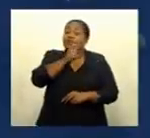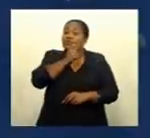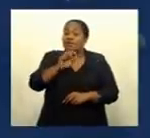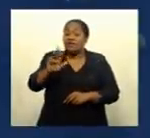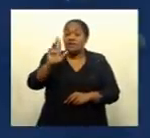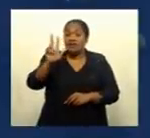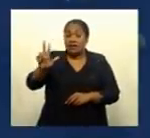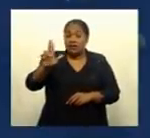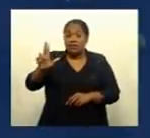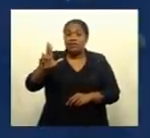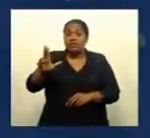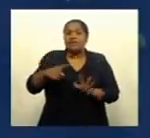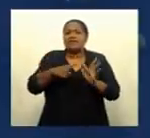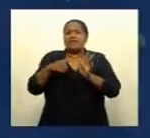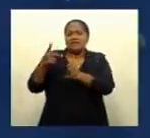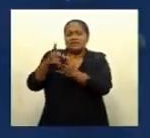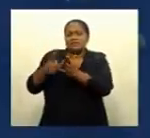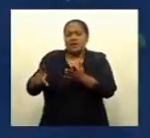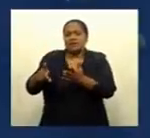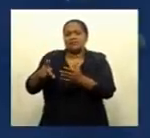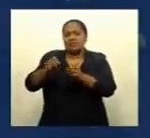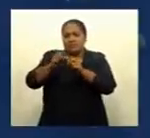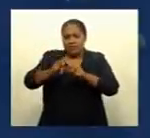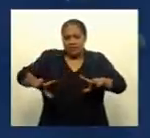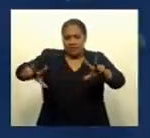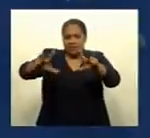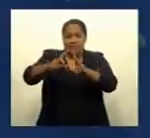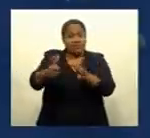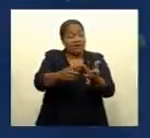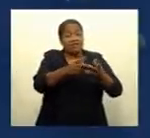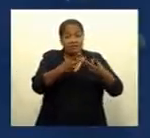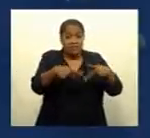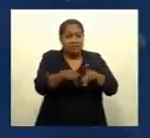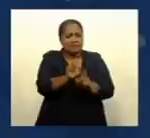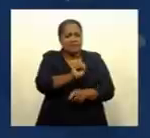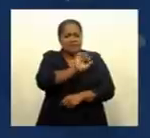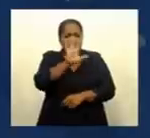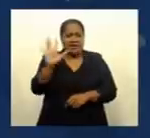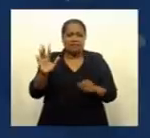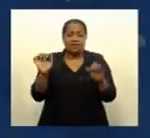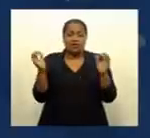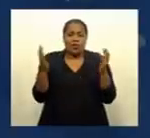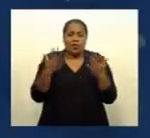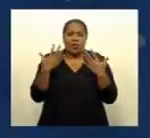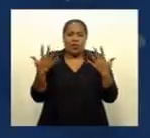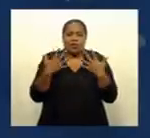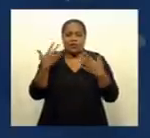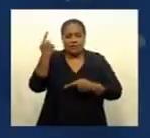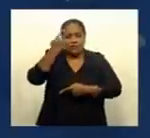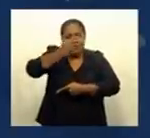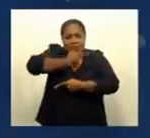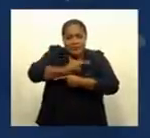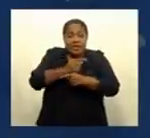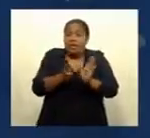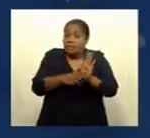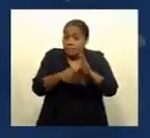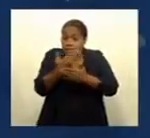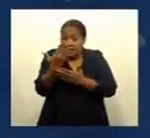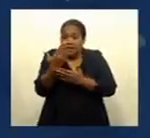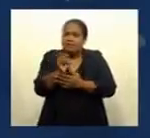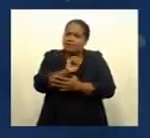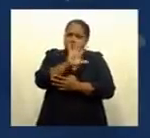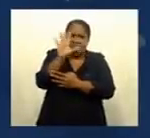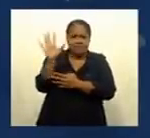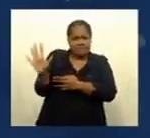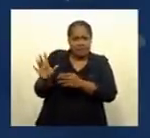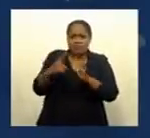and interior of Viti Levu. Elsewhere, mainly fine, cool nights. Looking further onto Monday, fine apart from brief showers